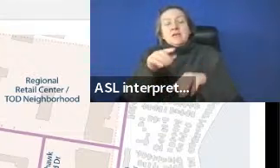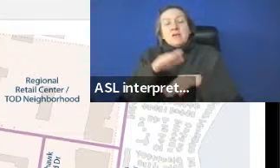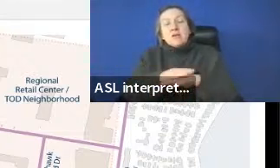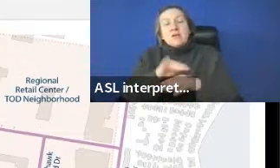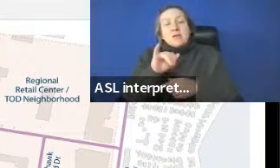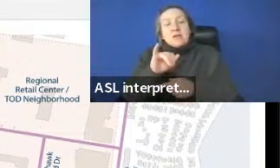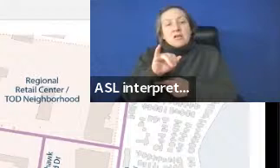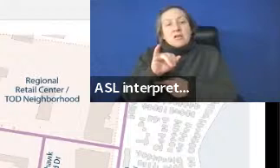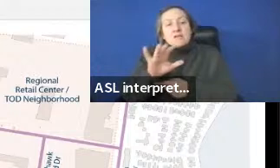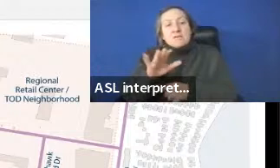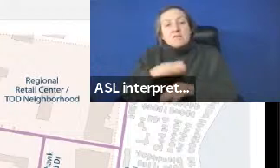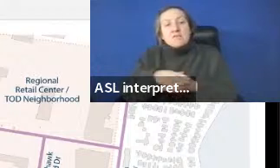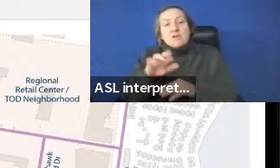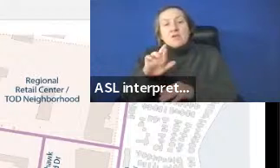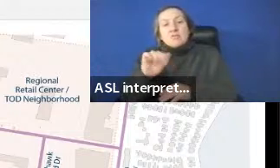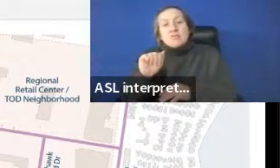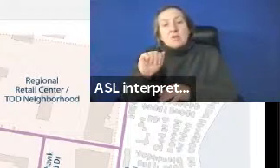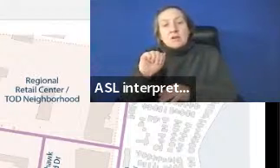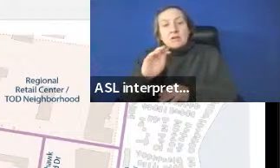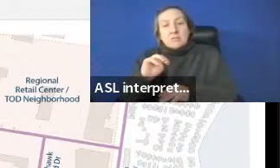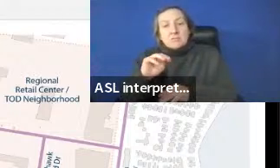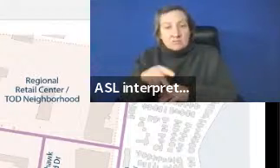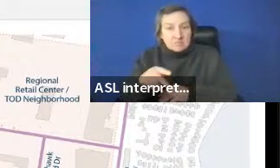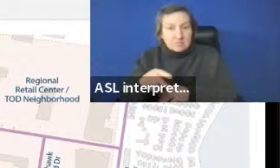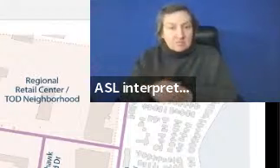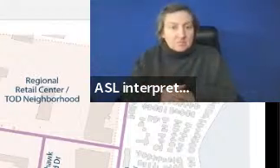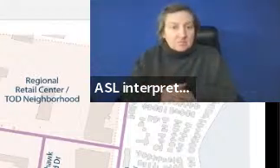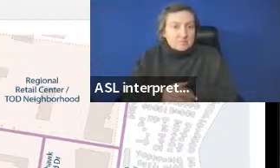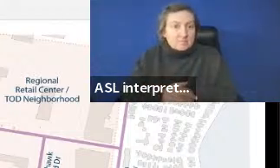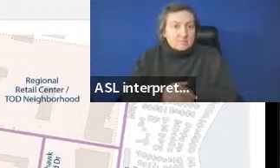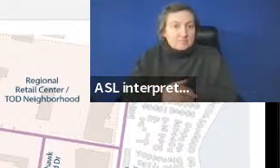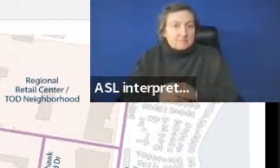I-5 on the ramp there.